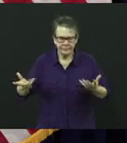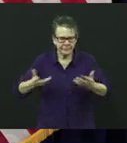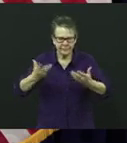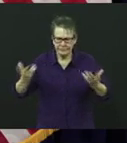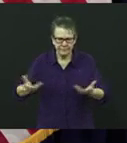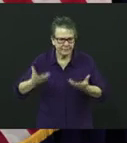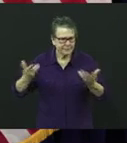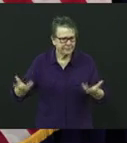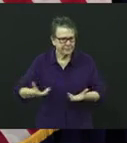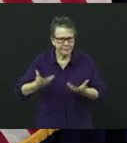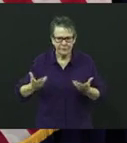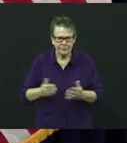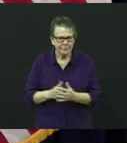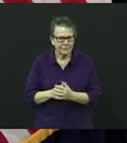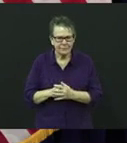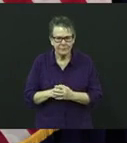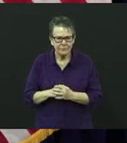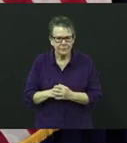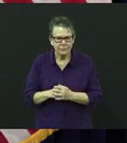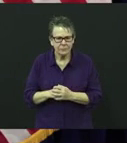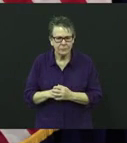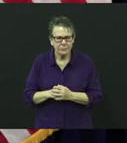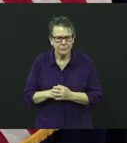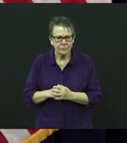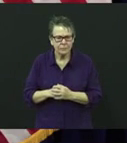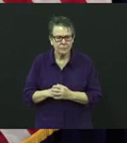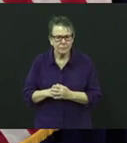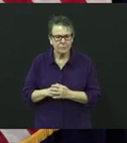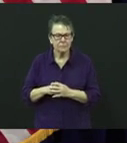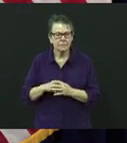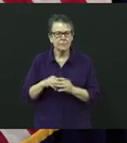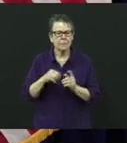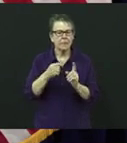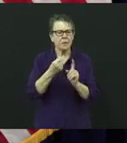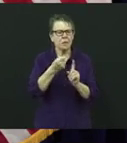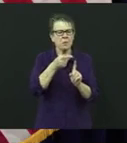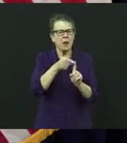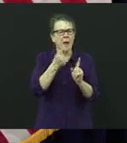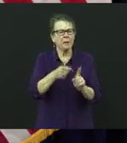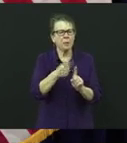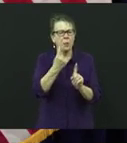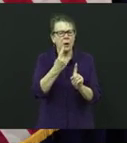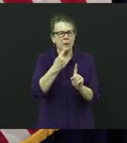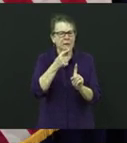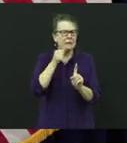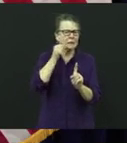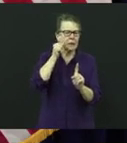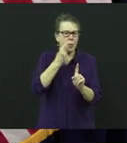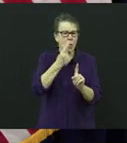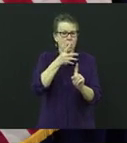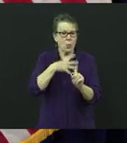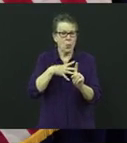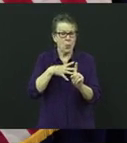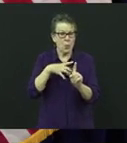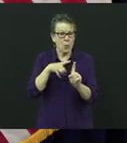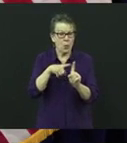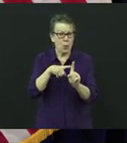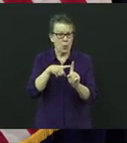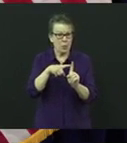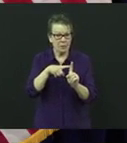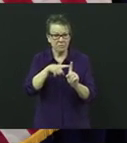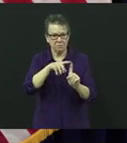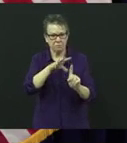a video for us around my State of the State address. And she's a recovery coach. She